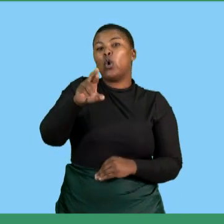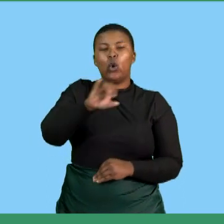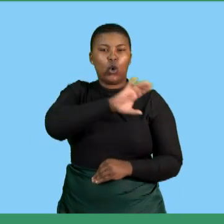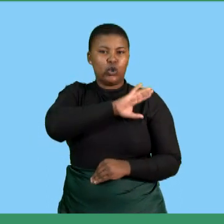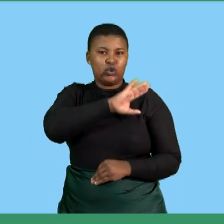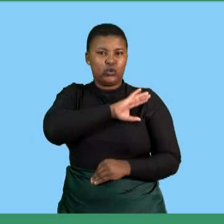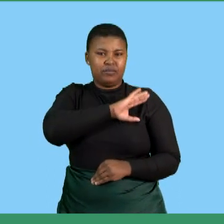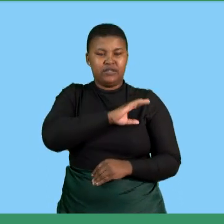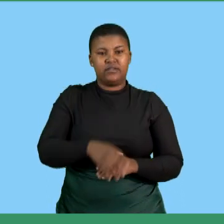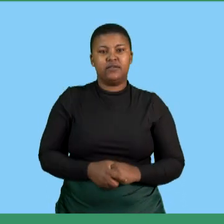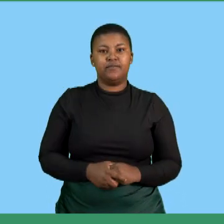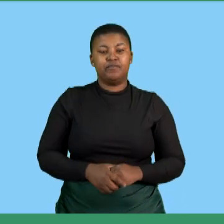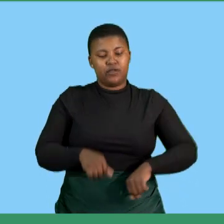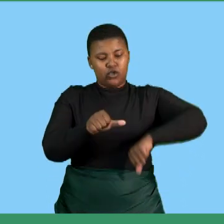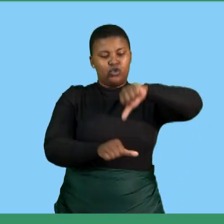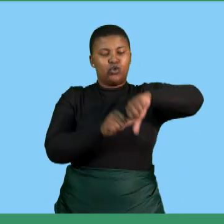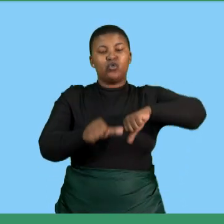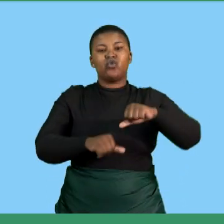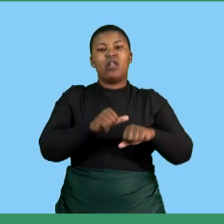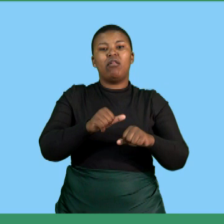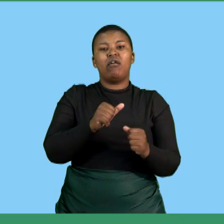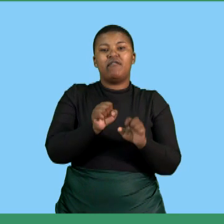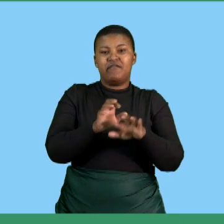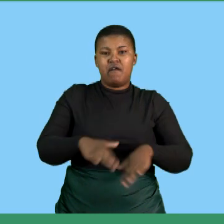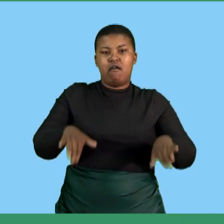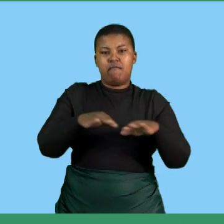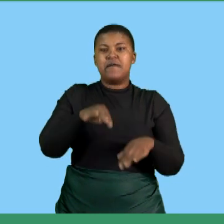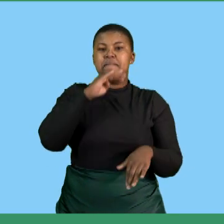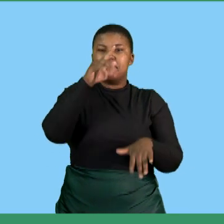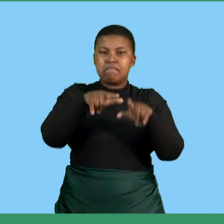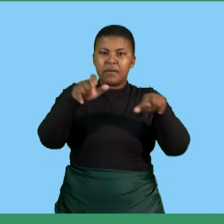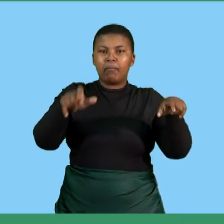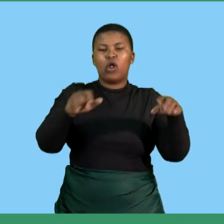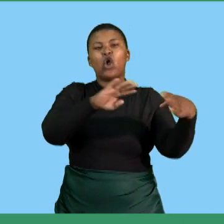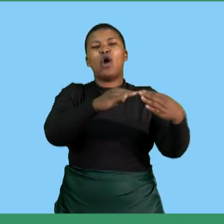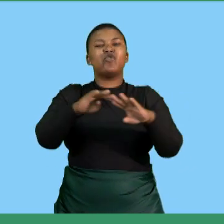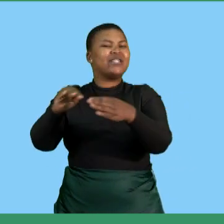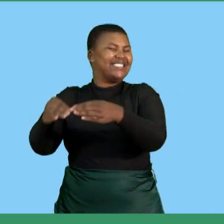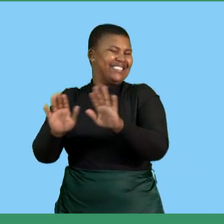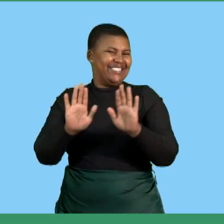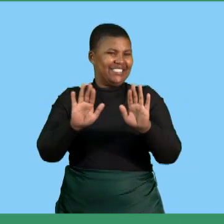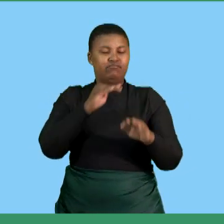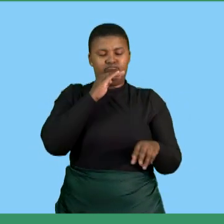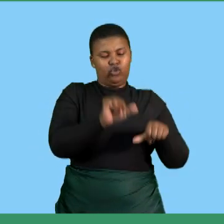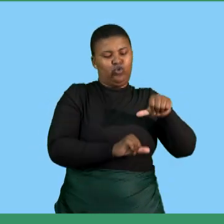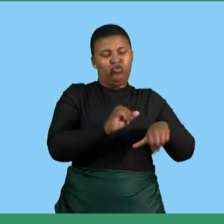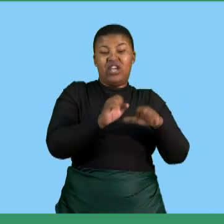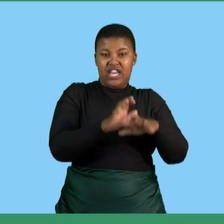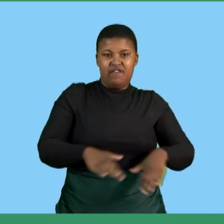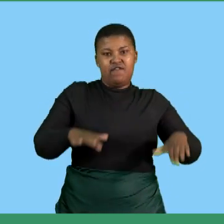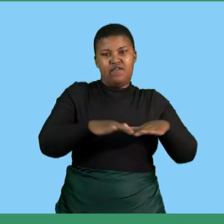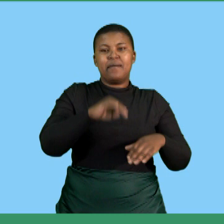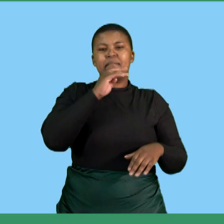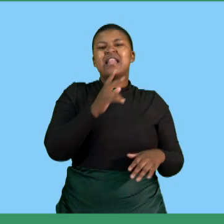businesses. Social environment, of course, refers to people. So when we refer to social environment,